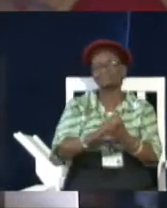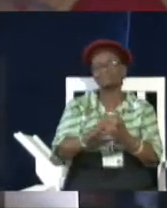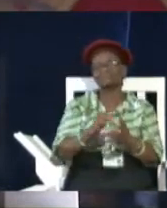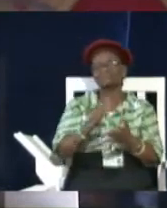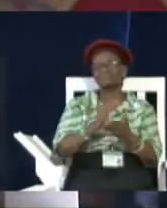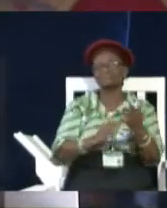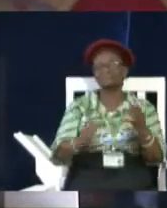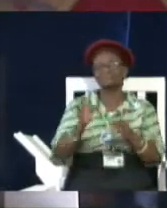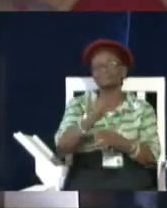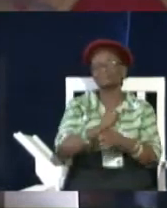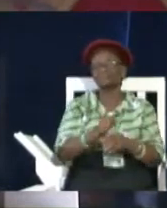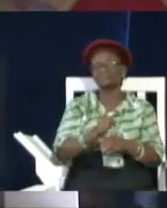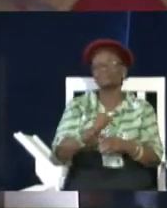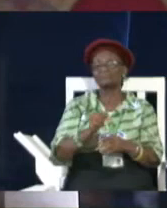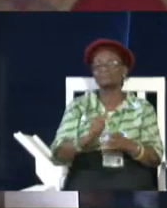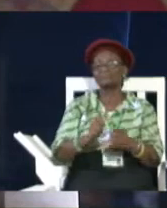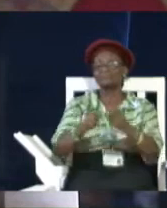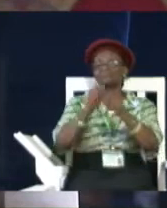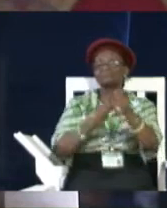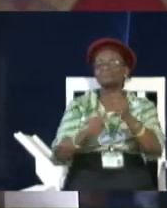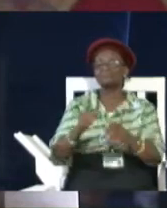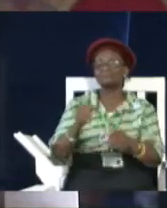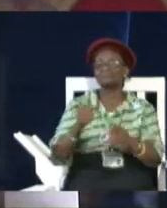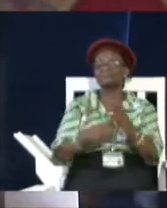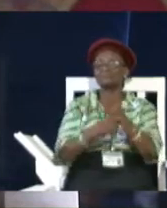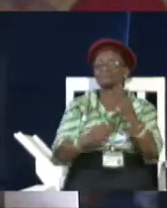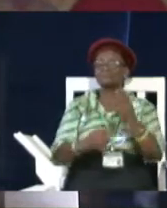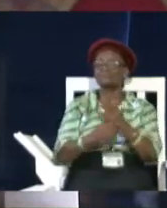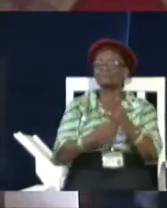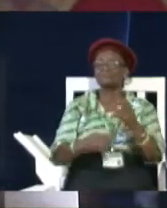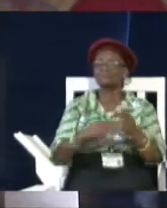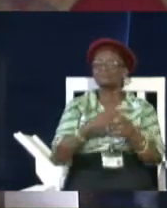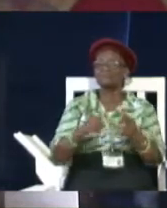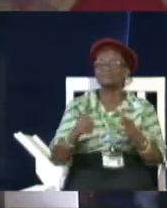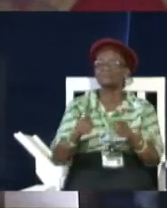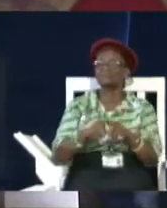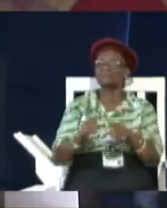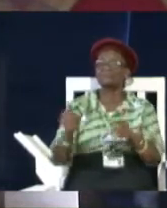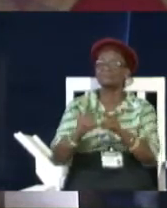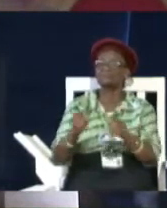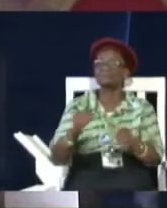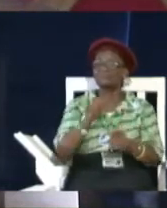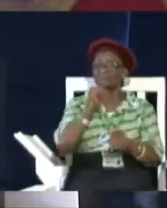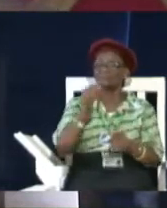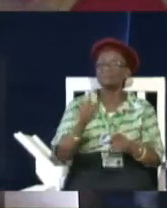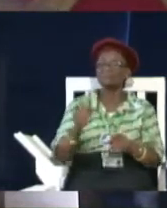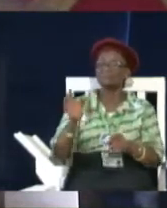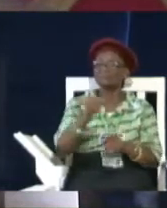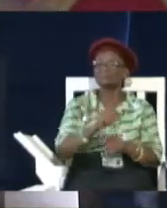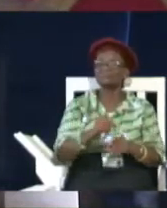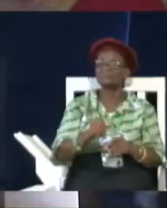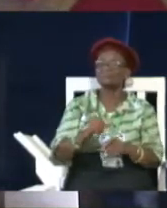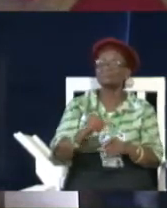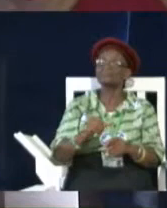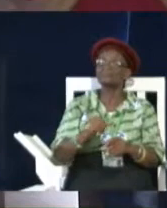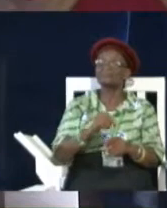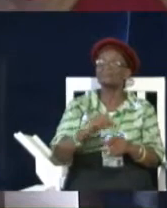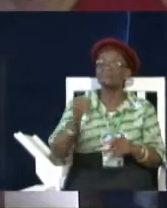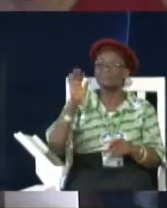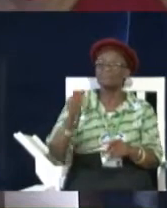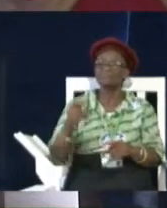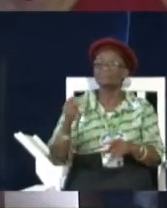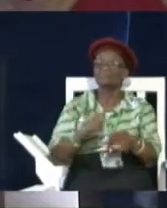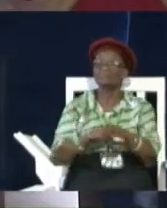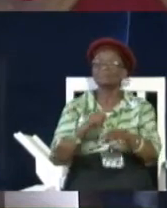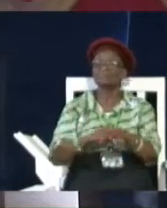extra. And by the time the bridegroom was approaching, the five